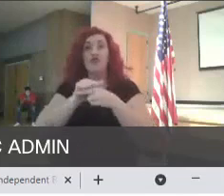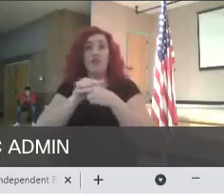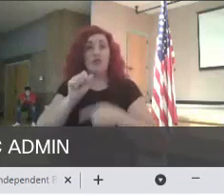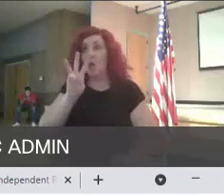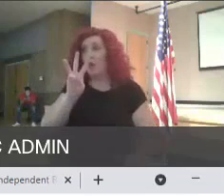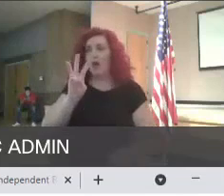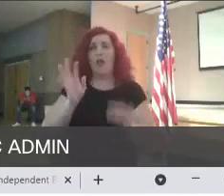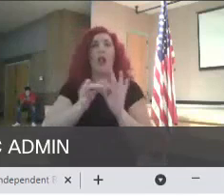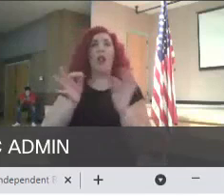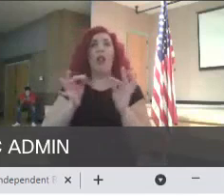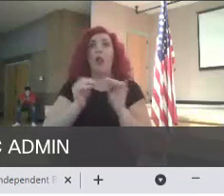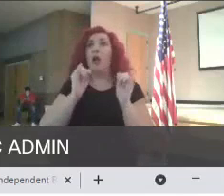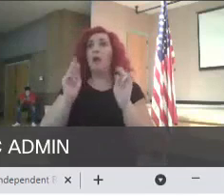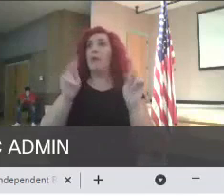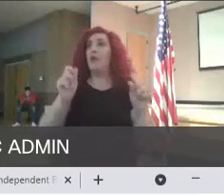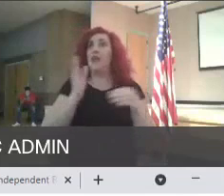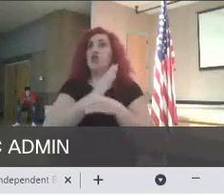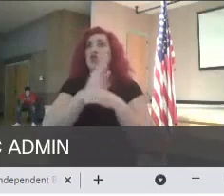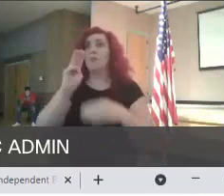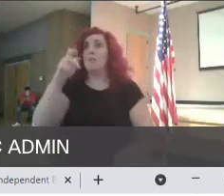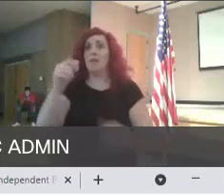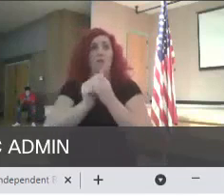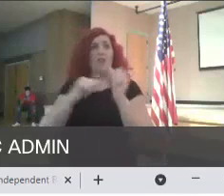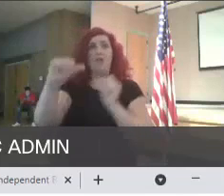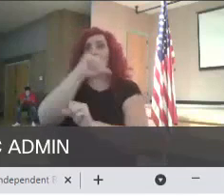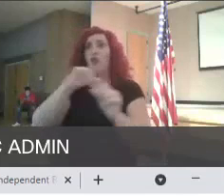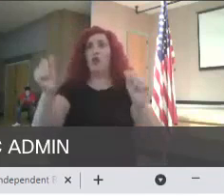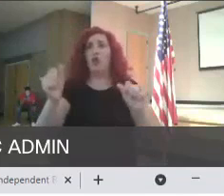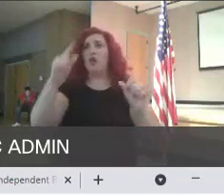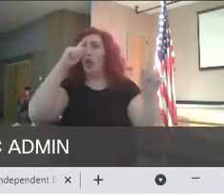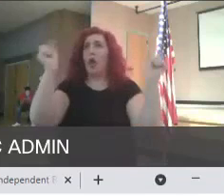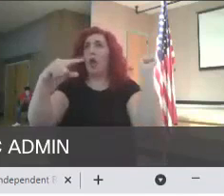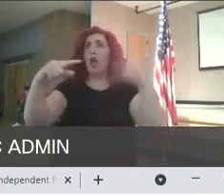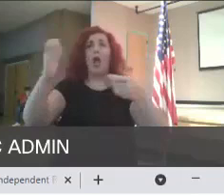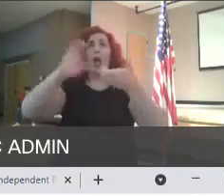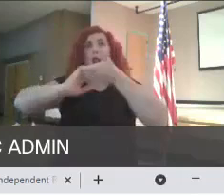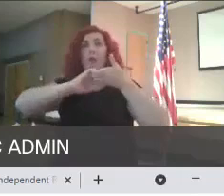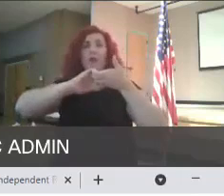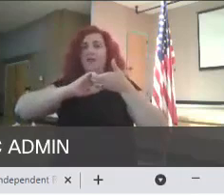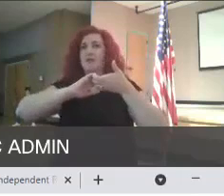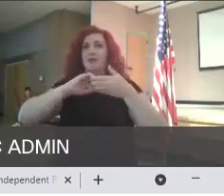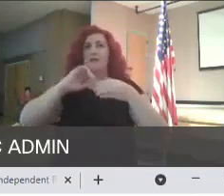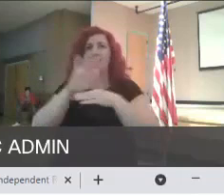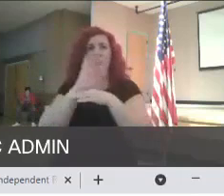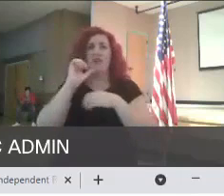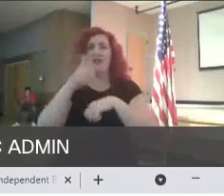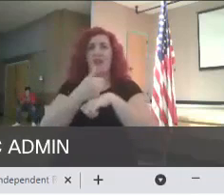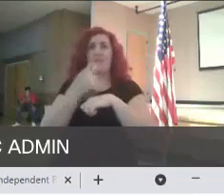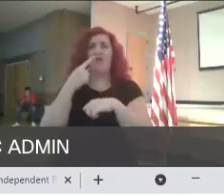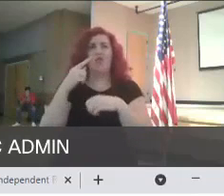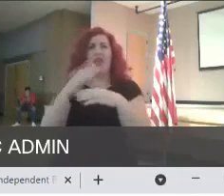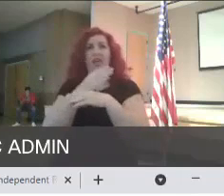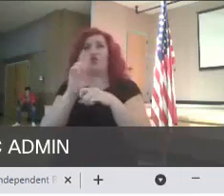how individuals could share their maps with others so that they could collaborate. But that functionality is not enabled for the average